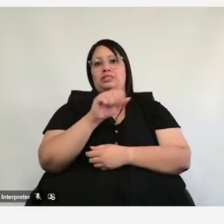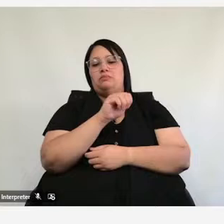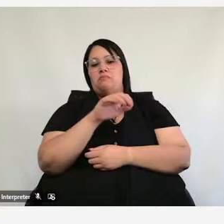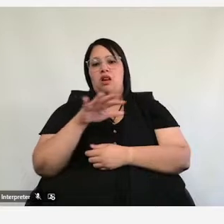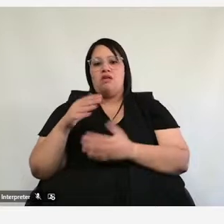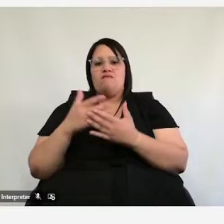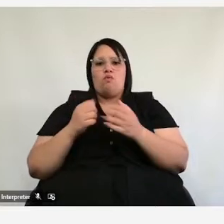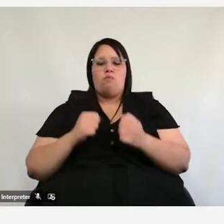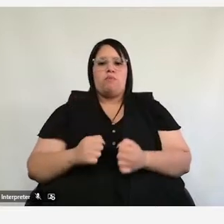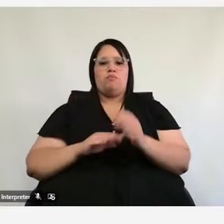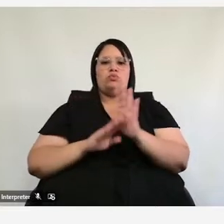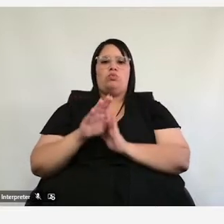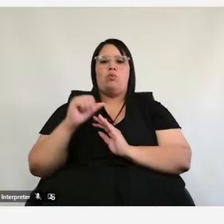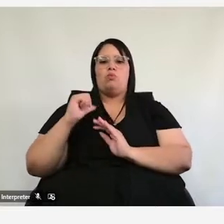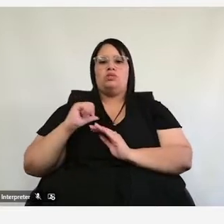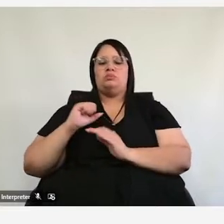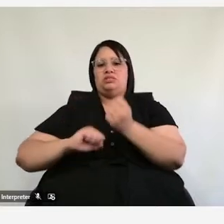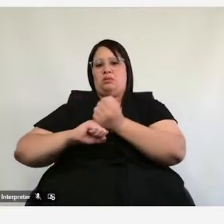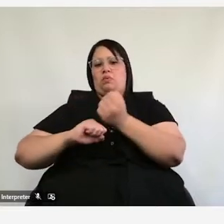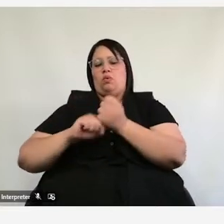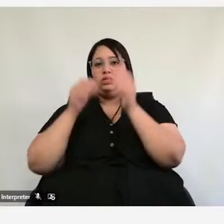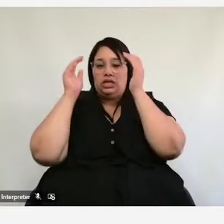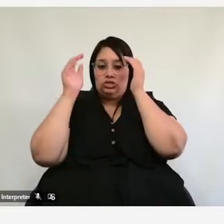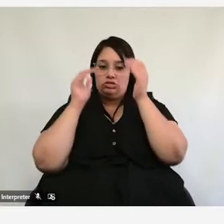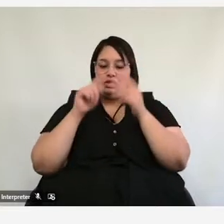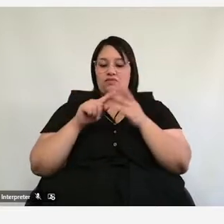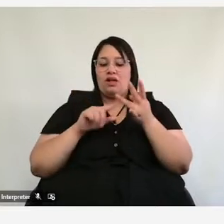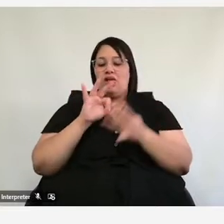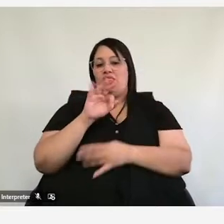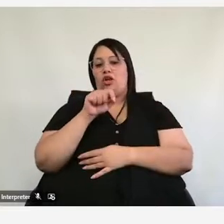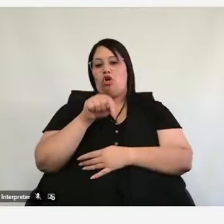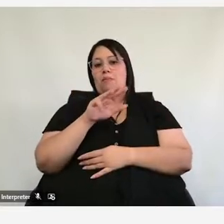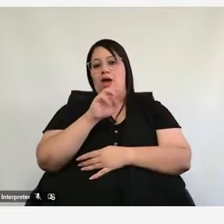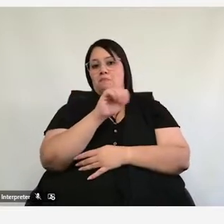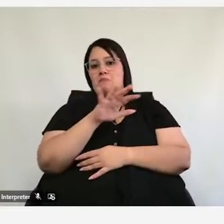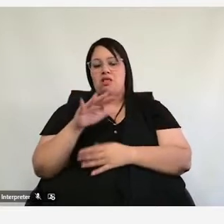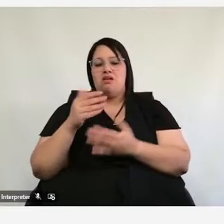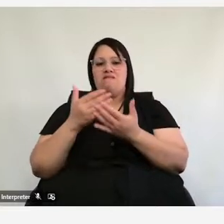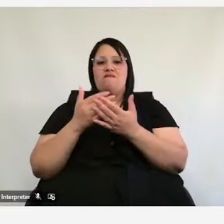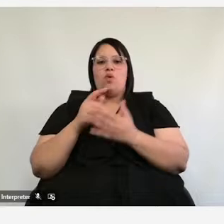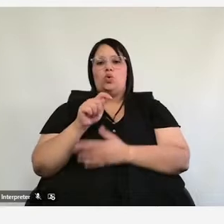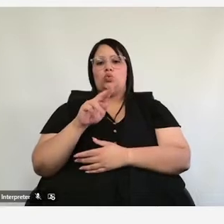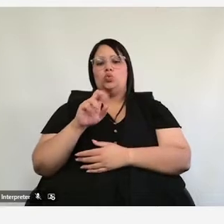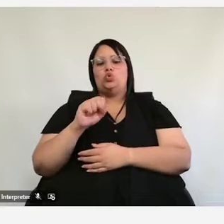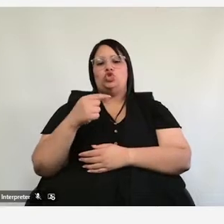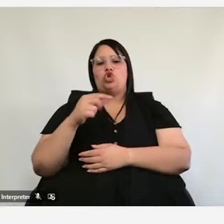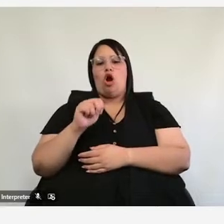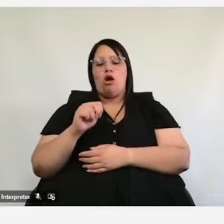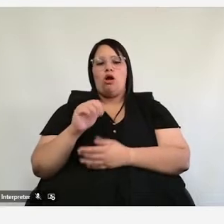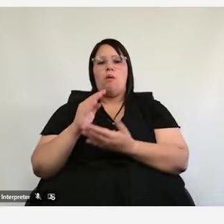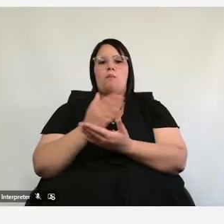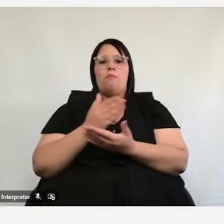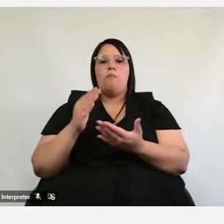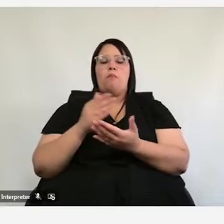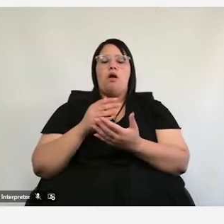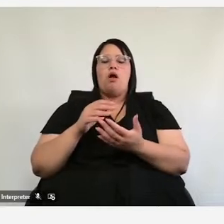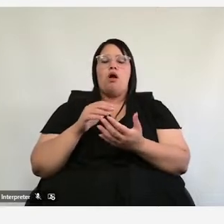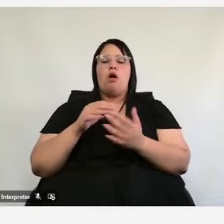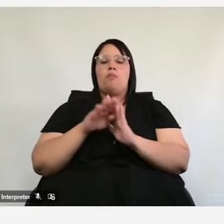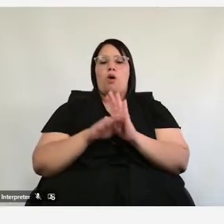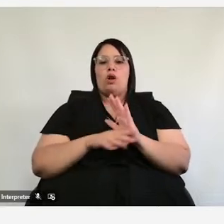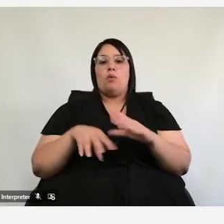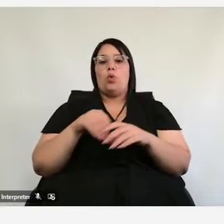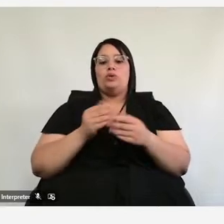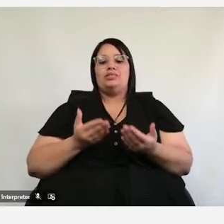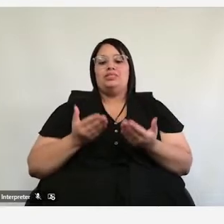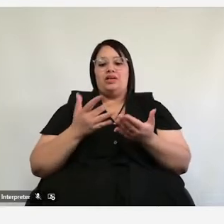strengthen municipal support initiatives, 3.9 million rand for the programs, including service centers and